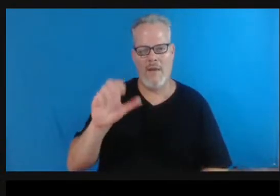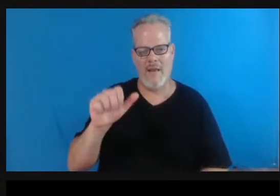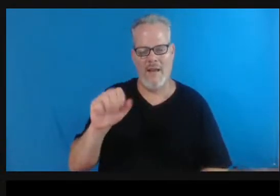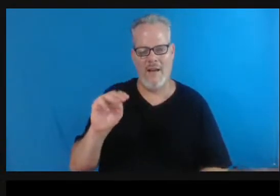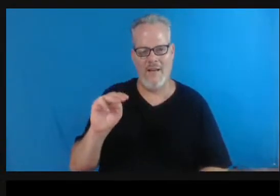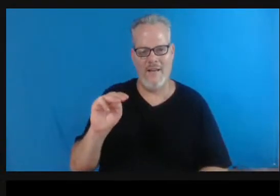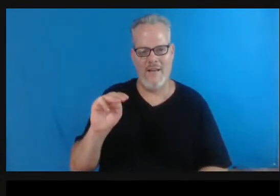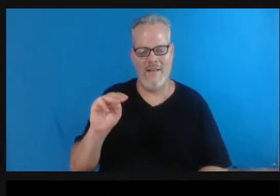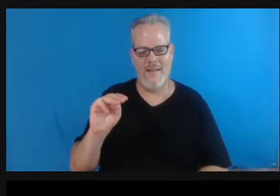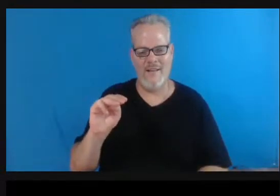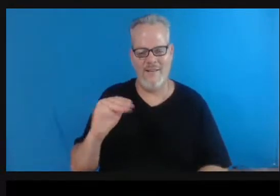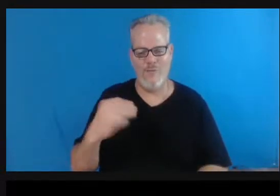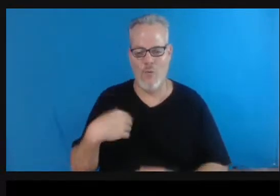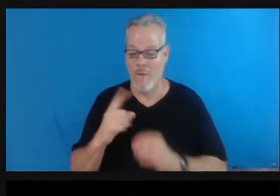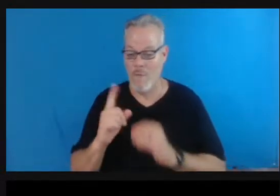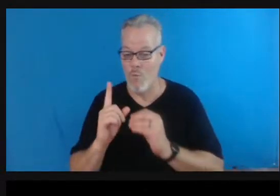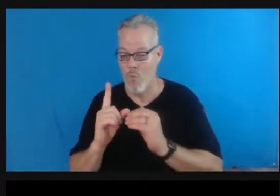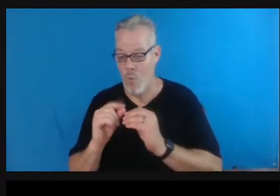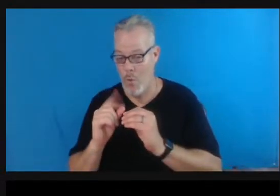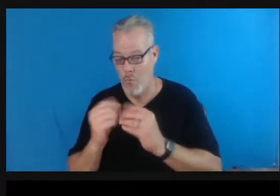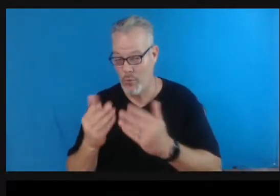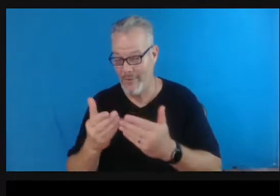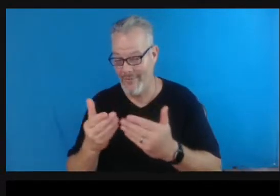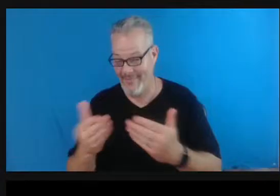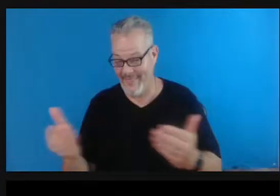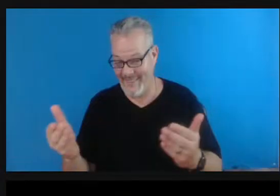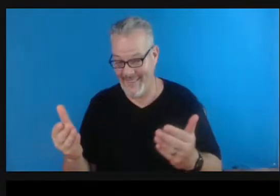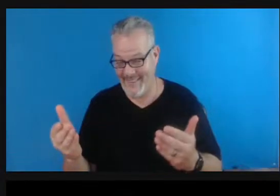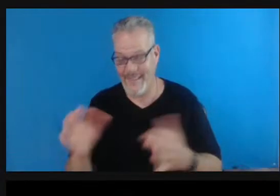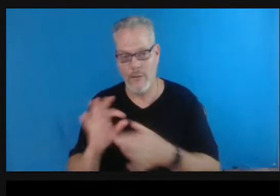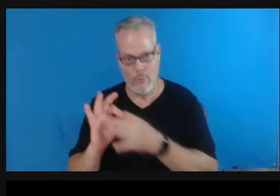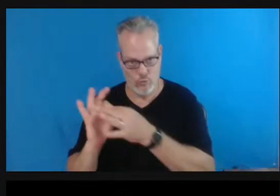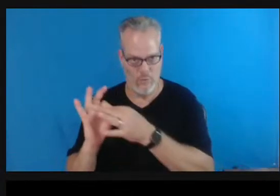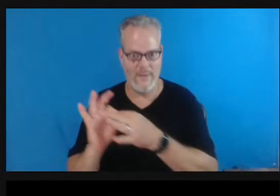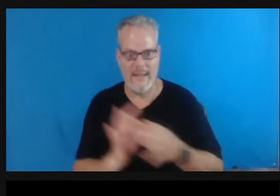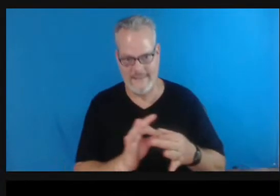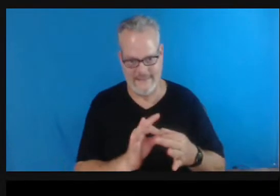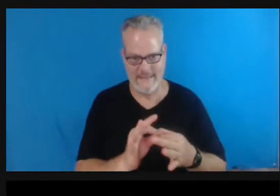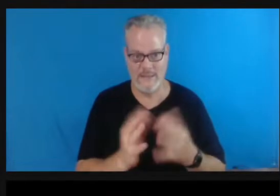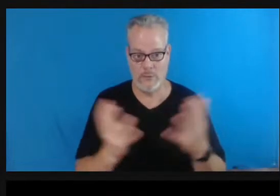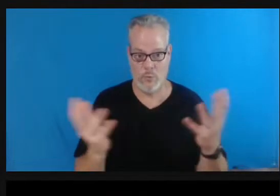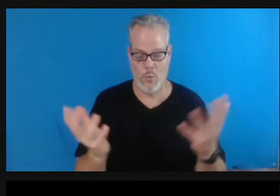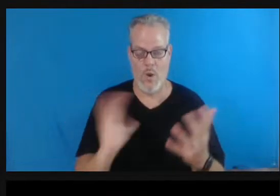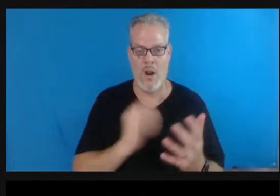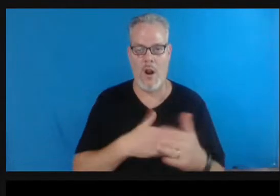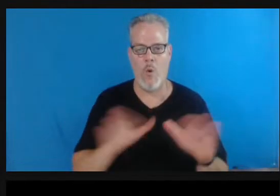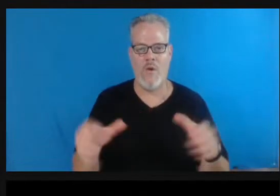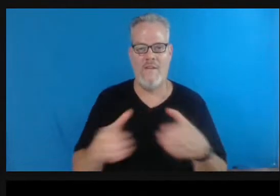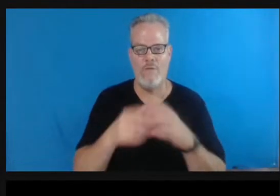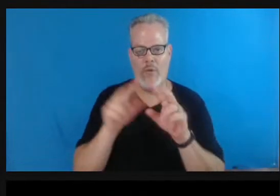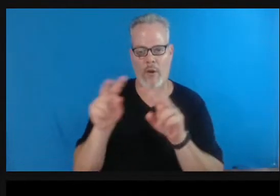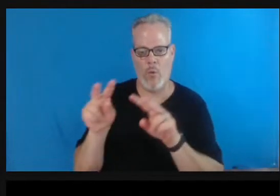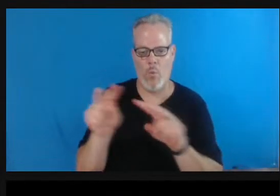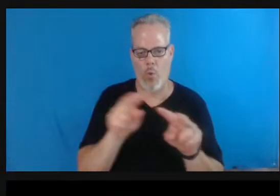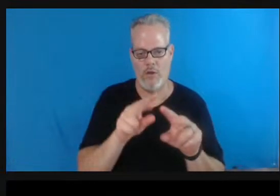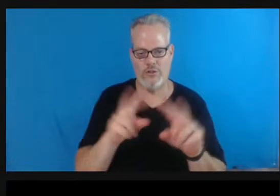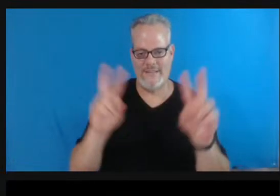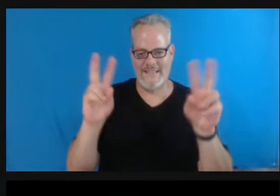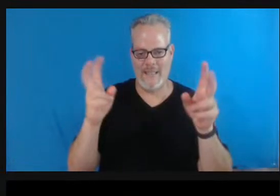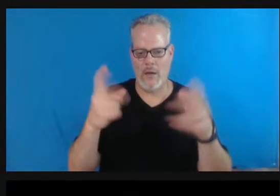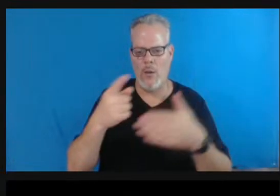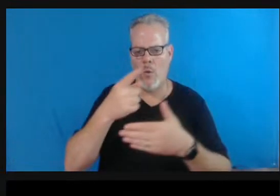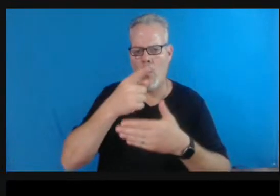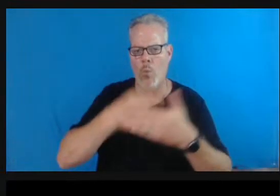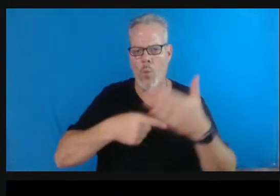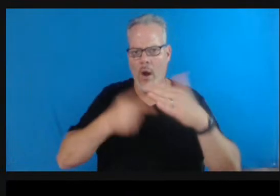do that relates to this, the Volcano Watch this week. And it's titled, What Lurks Beneath